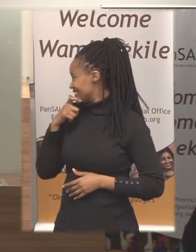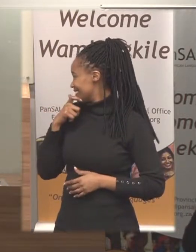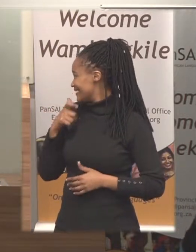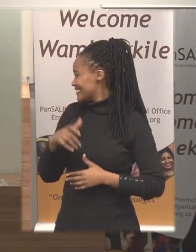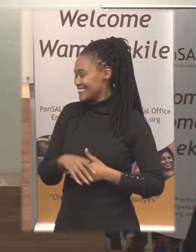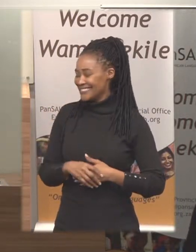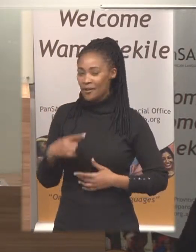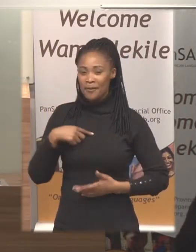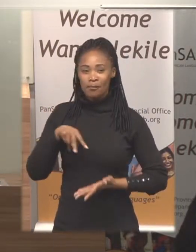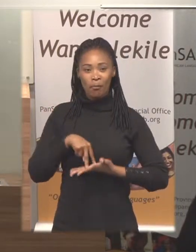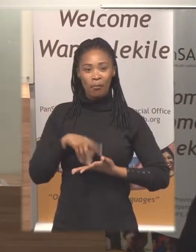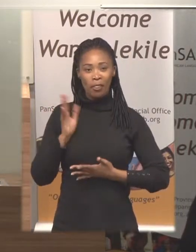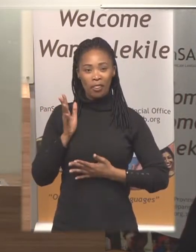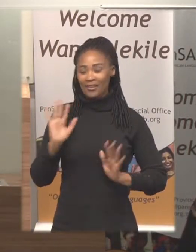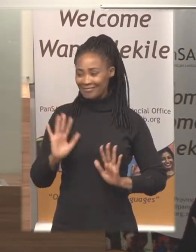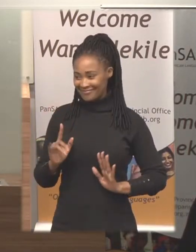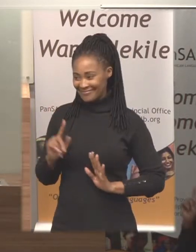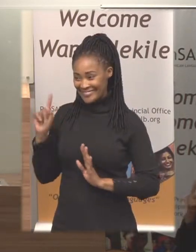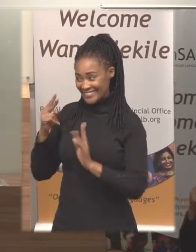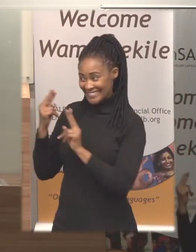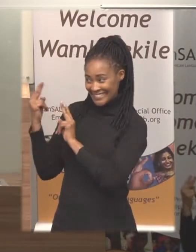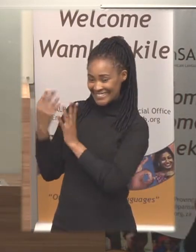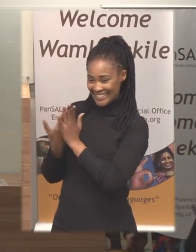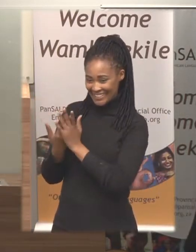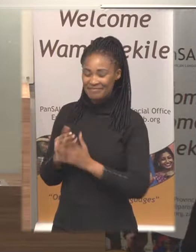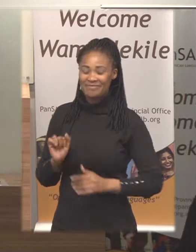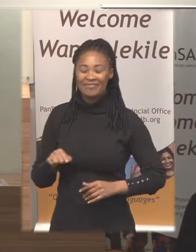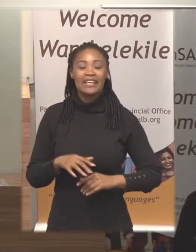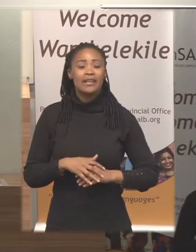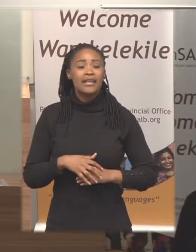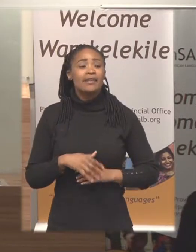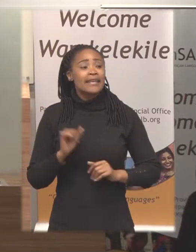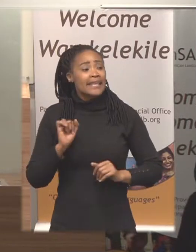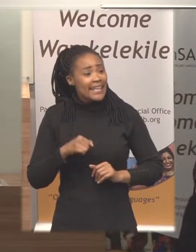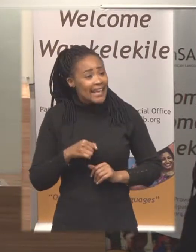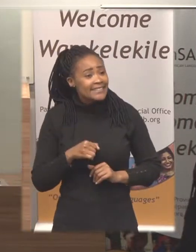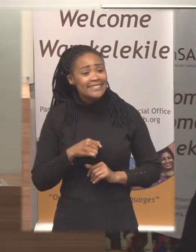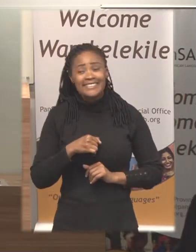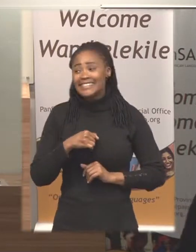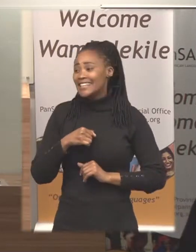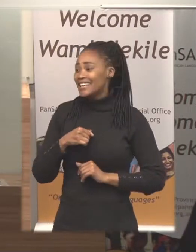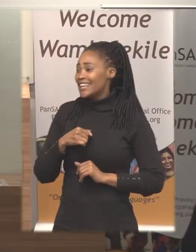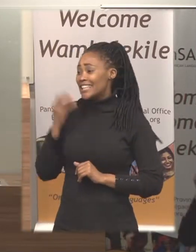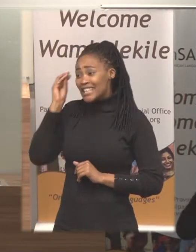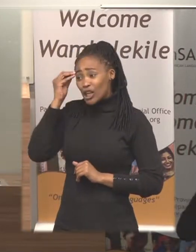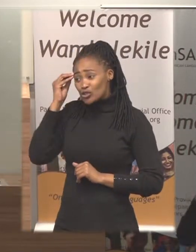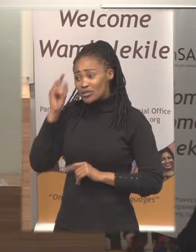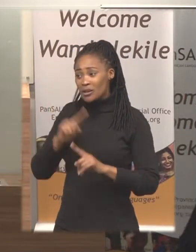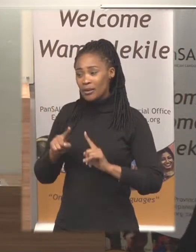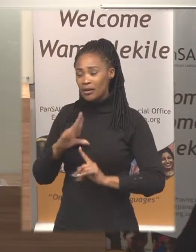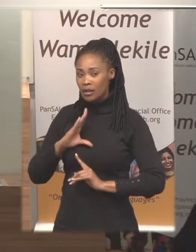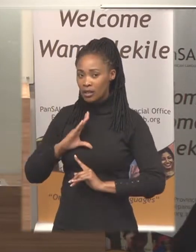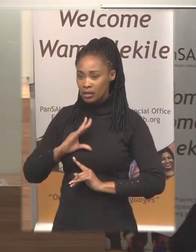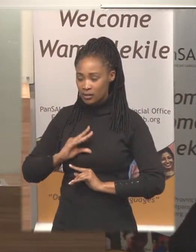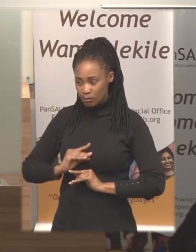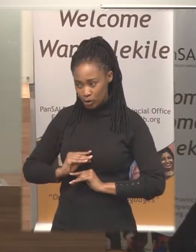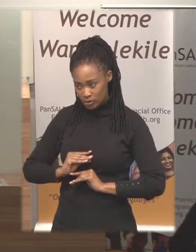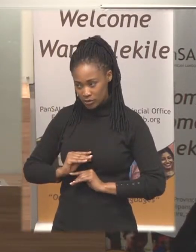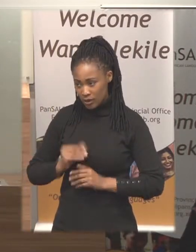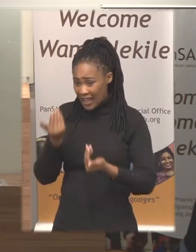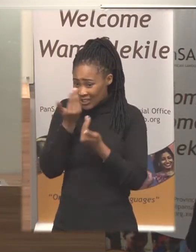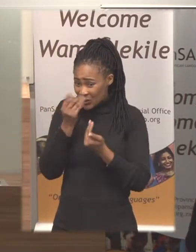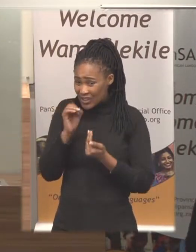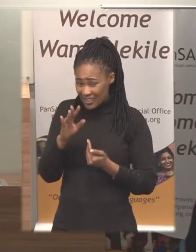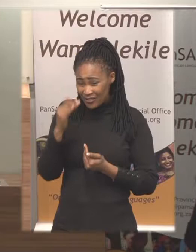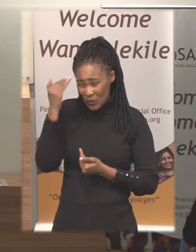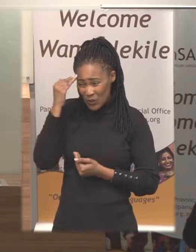than my standing here. Interesting but depressing. I don't know if you recognize that image.